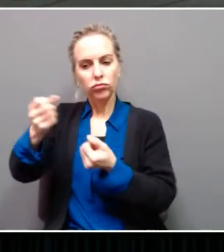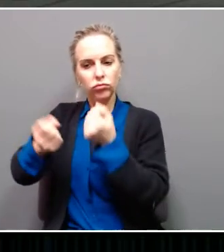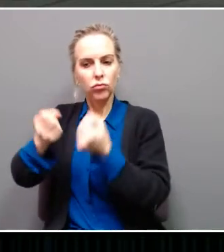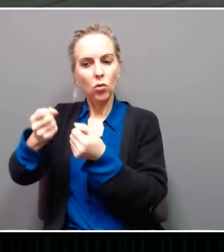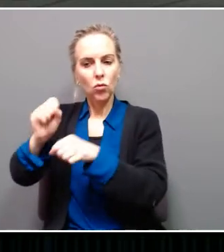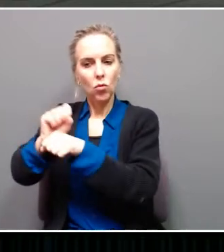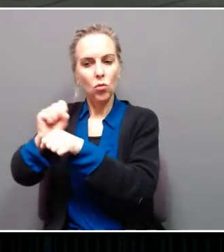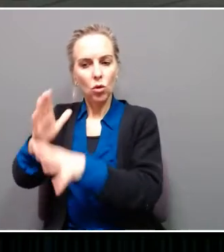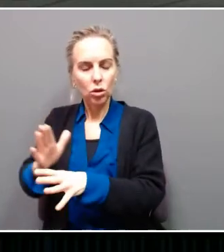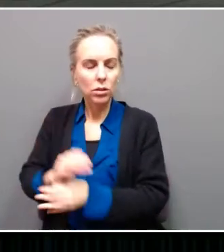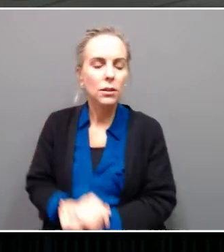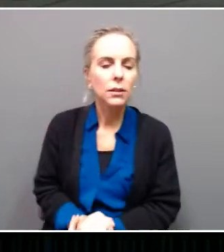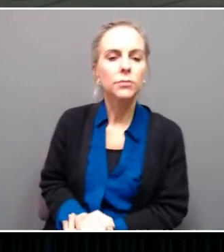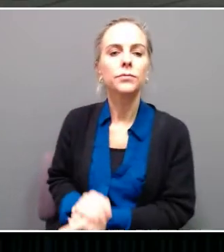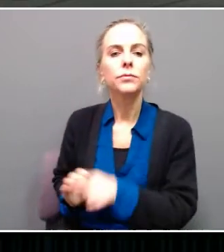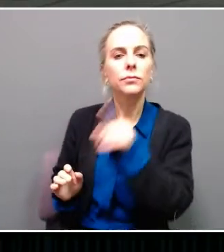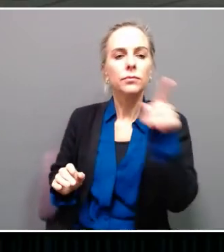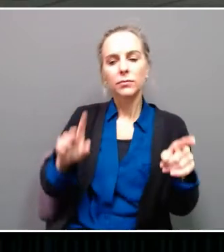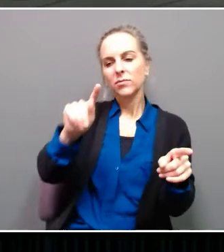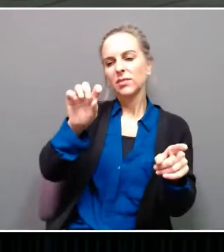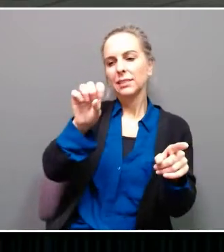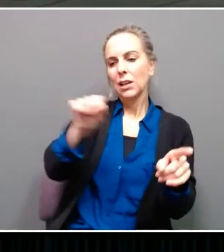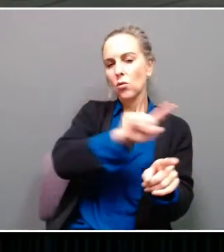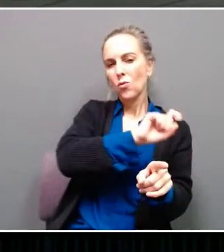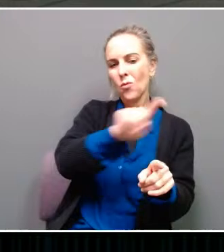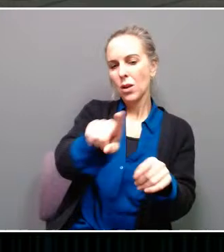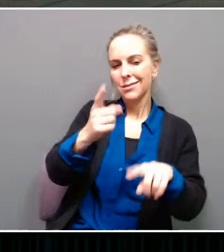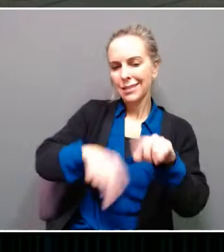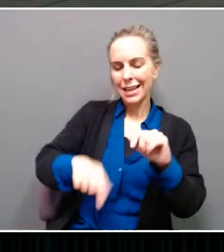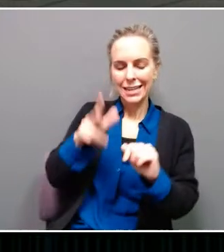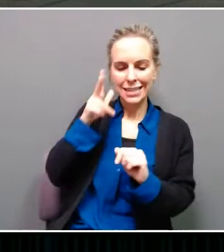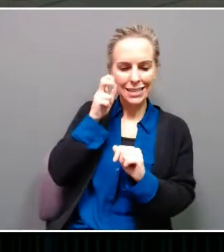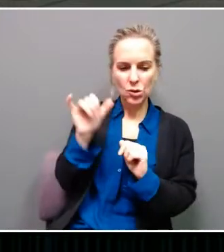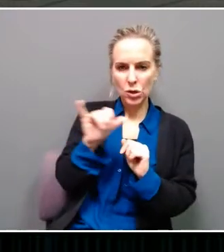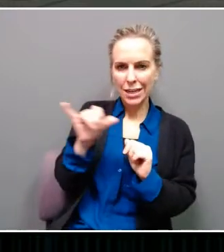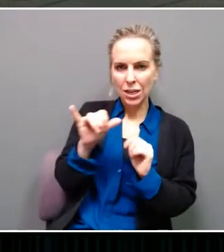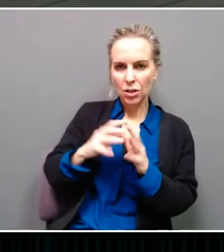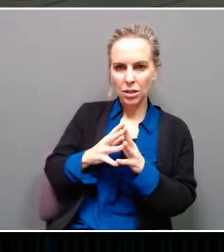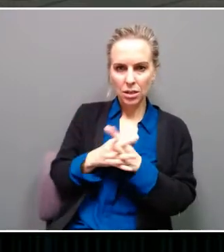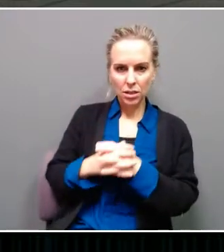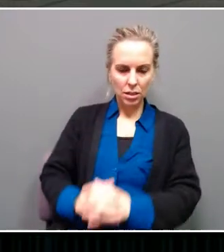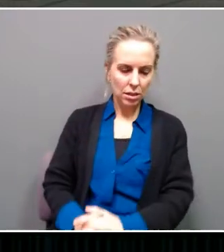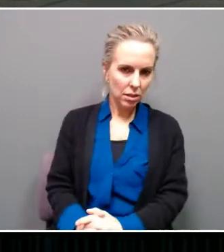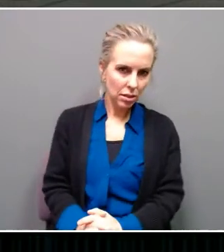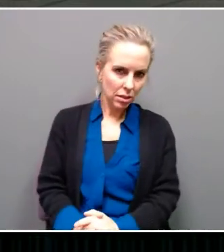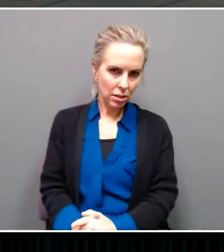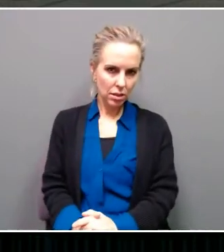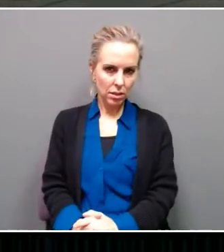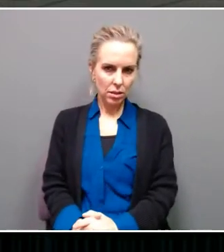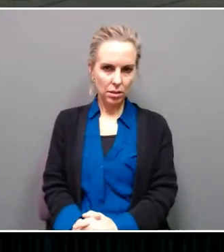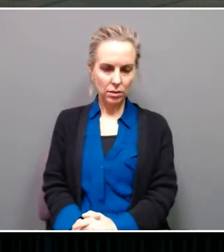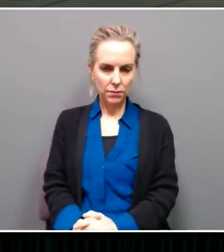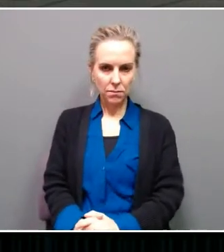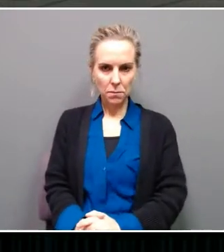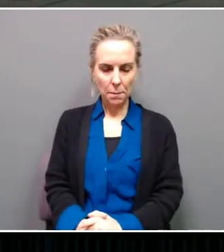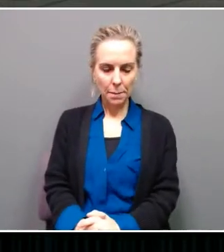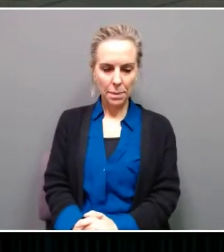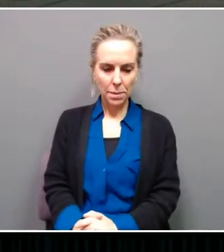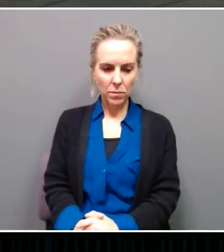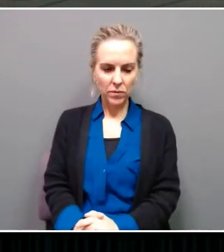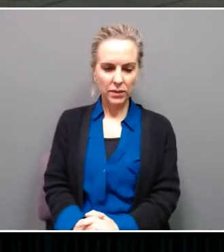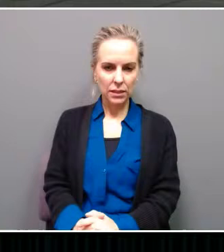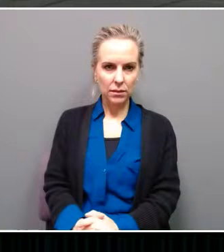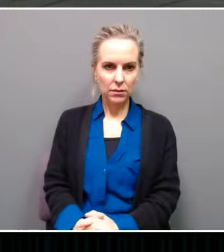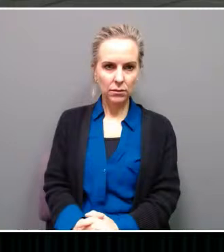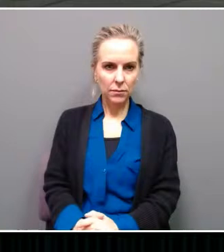Governor. With the Tyler Childers announcement today, we've seen that you cultivated relationships with Jack Harlow. We've seen you with Tyler